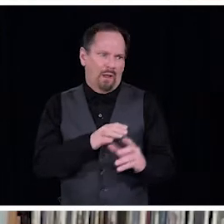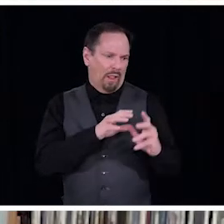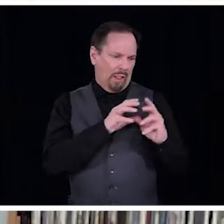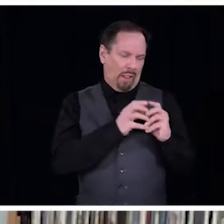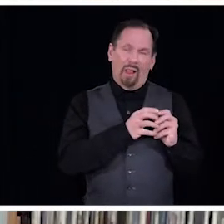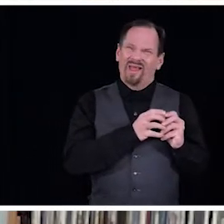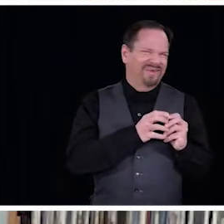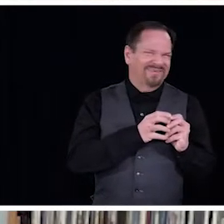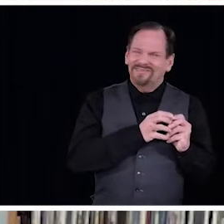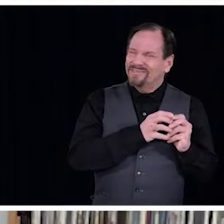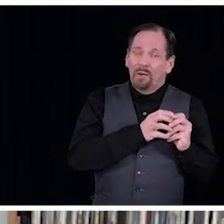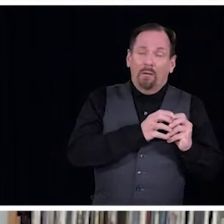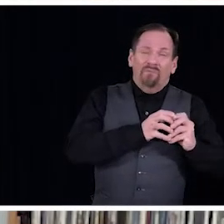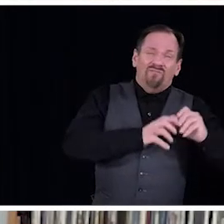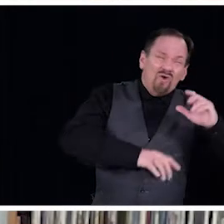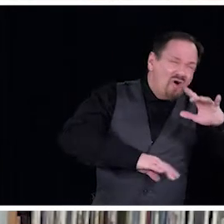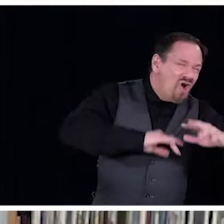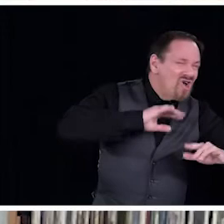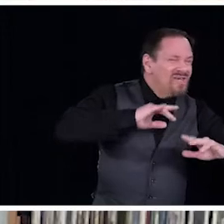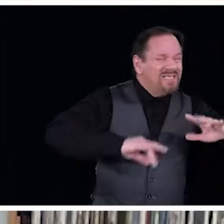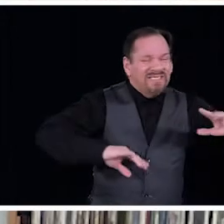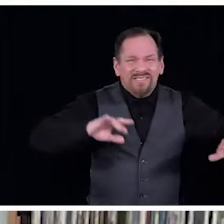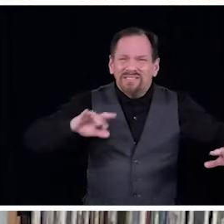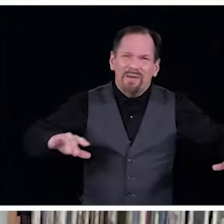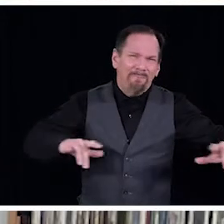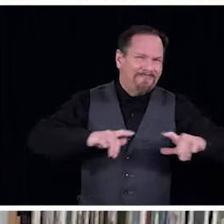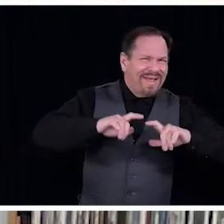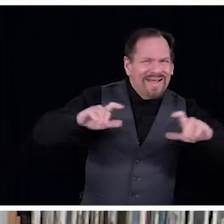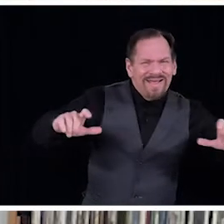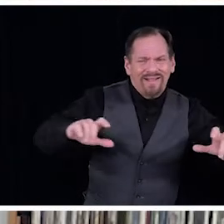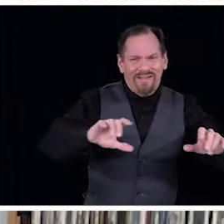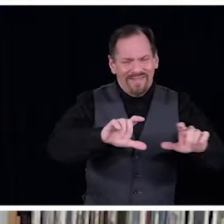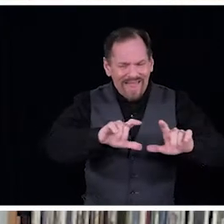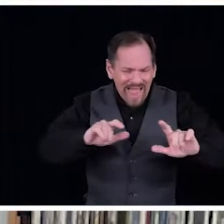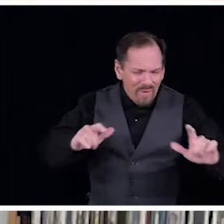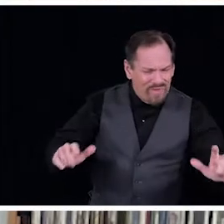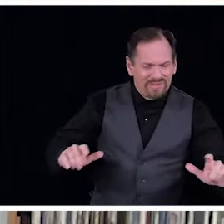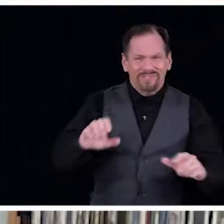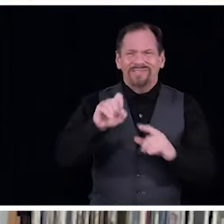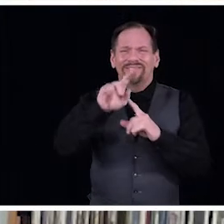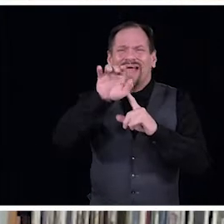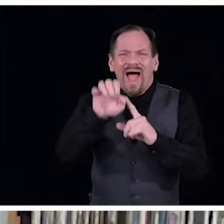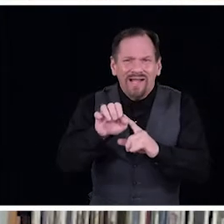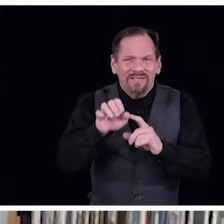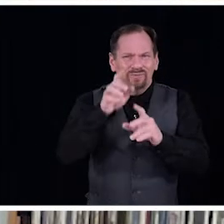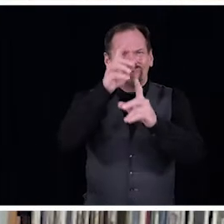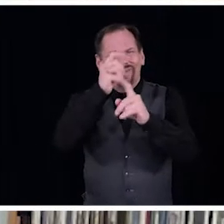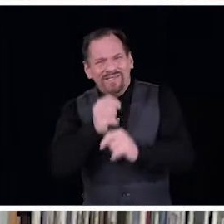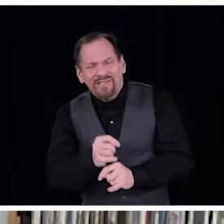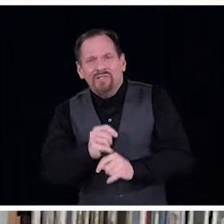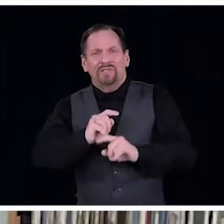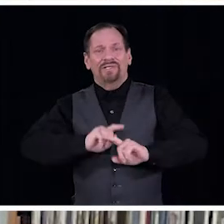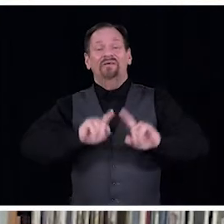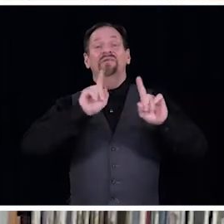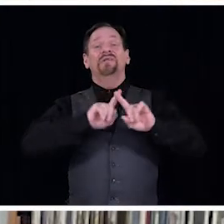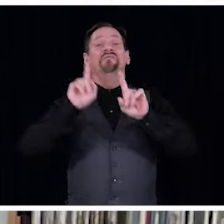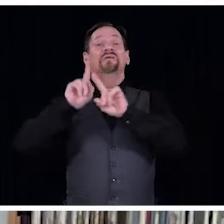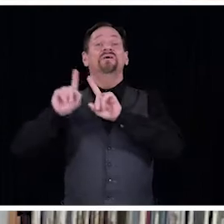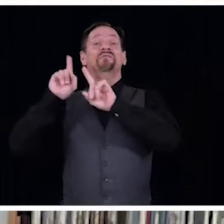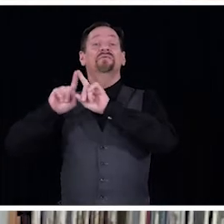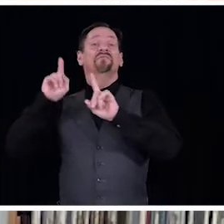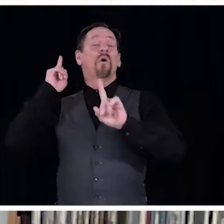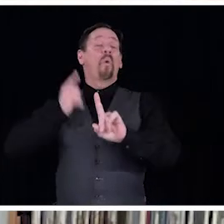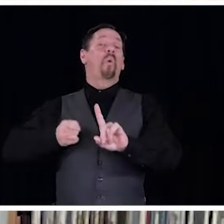form with many different languages, many different styles, many different traditions, and many different